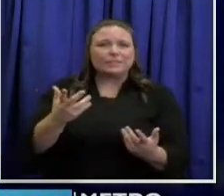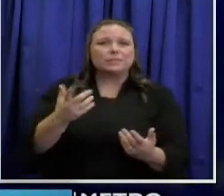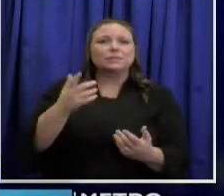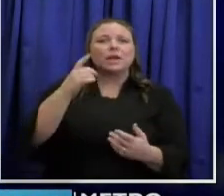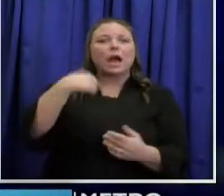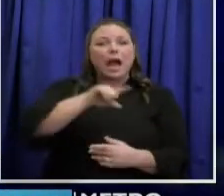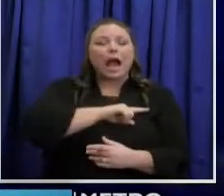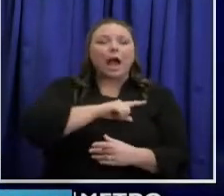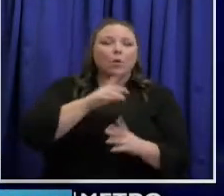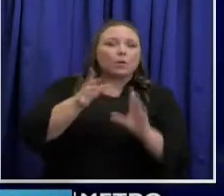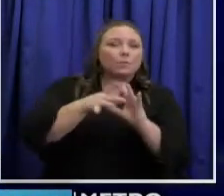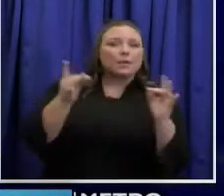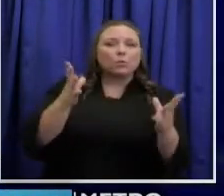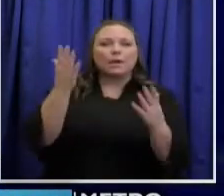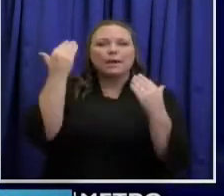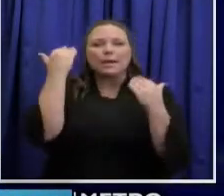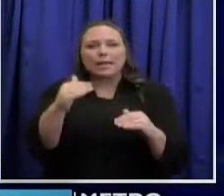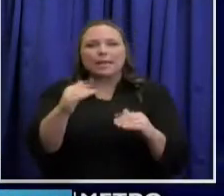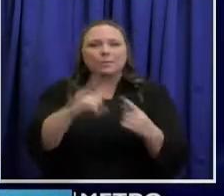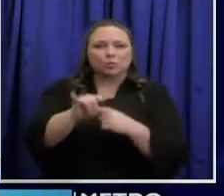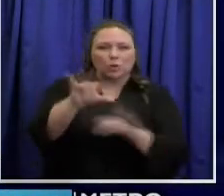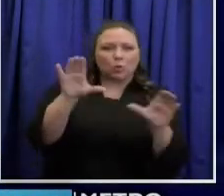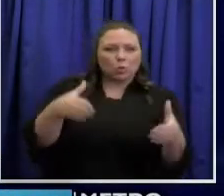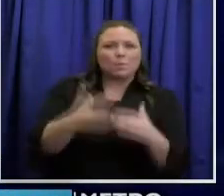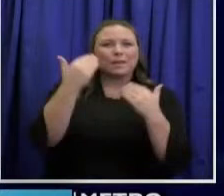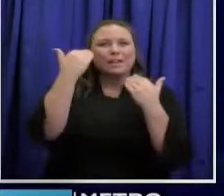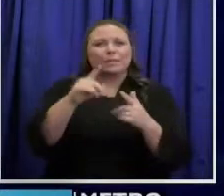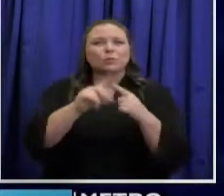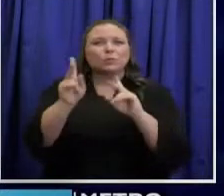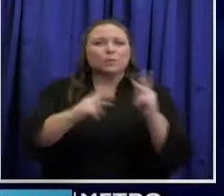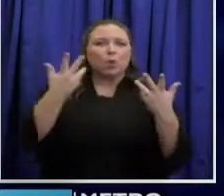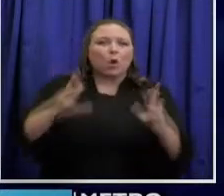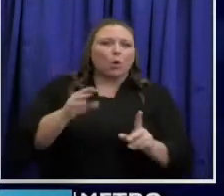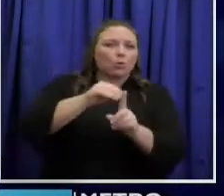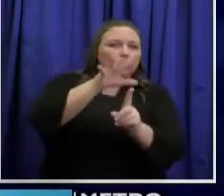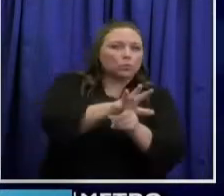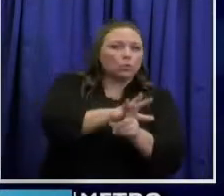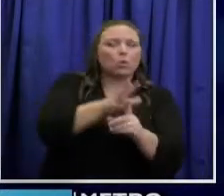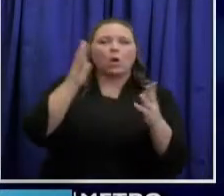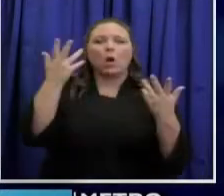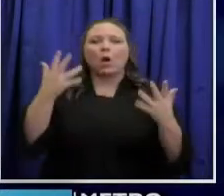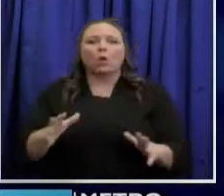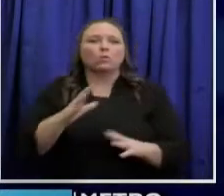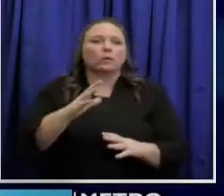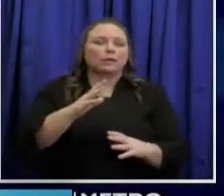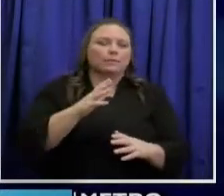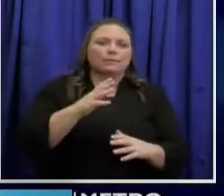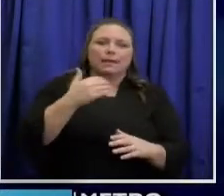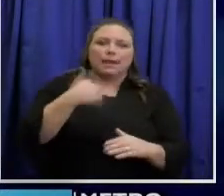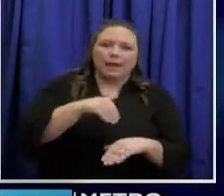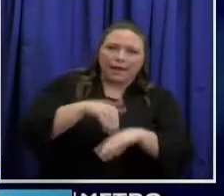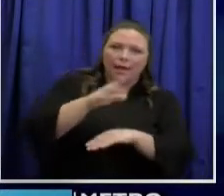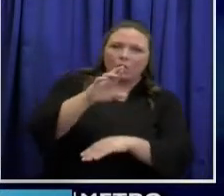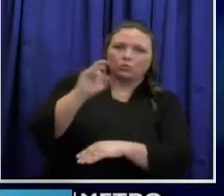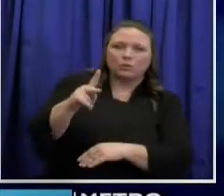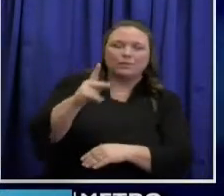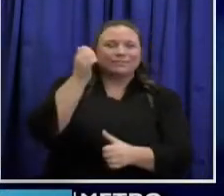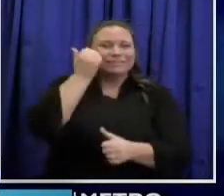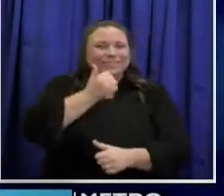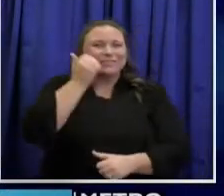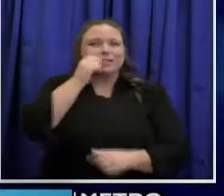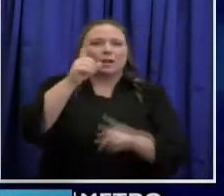is limited to that group, limit to the people who are already exposed and at risk. And every day it's up to all of us to get